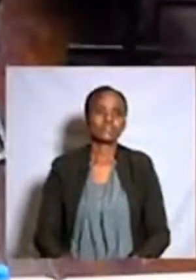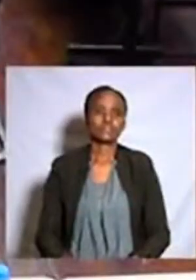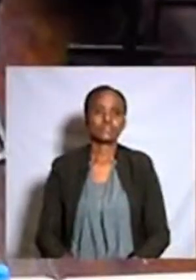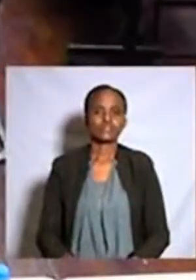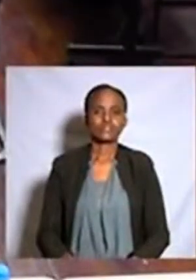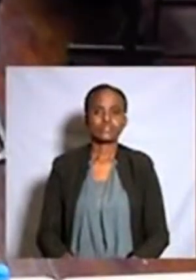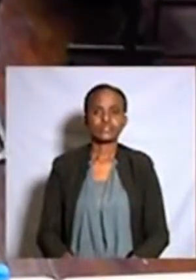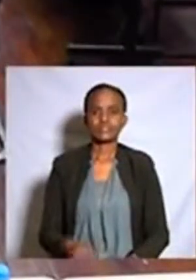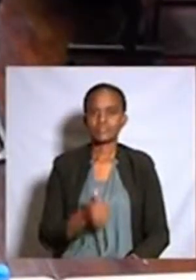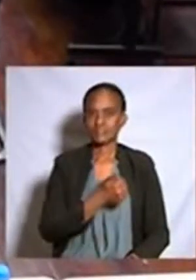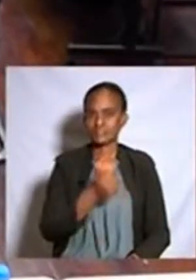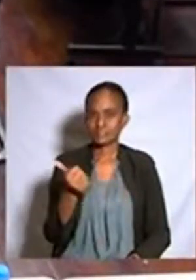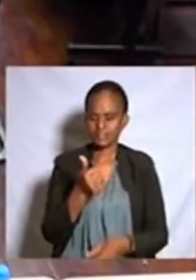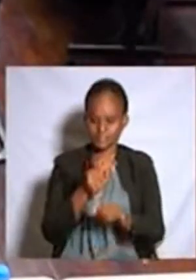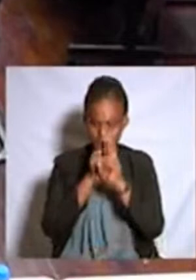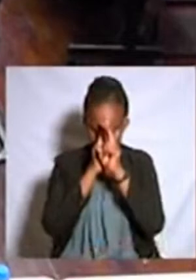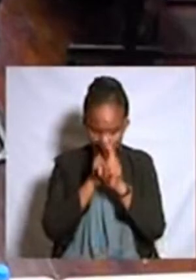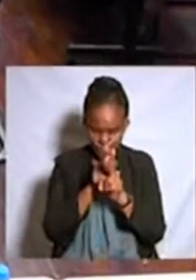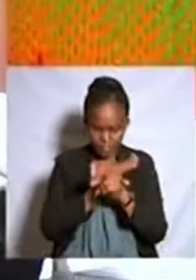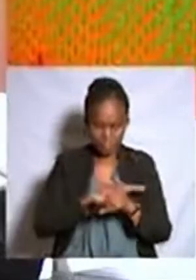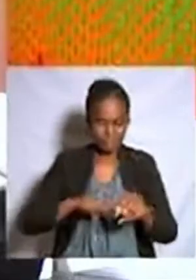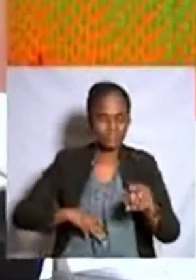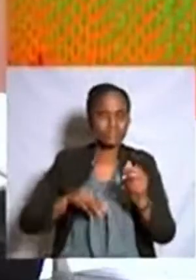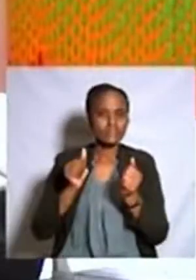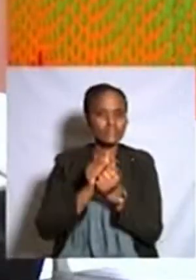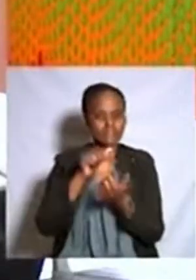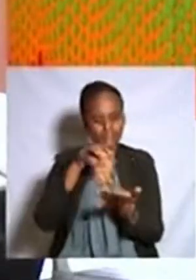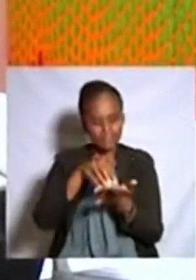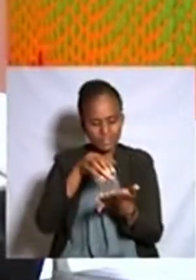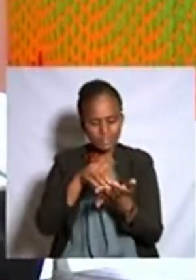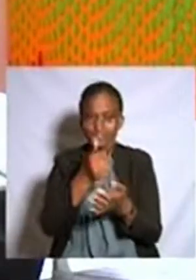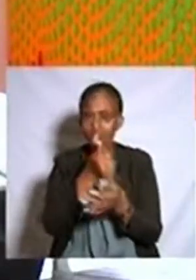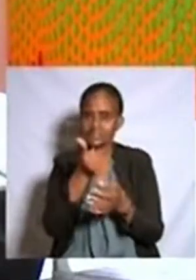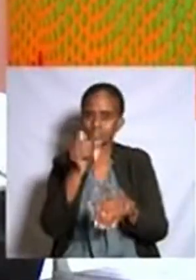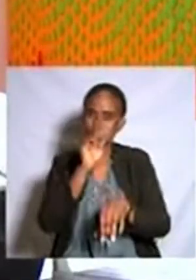Any honorable member with on this matter? Any comment?